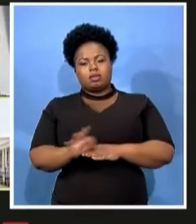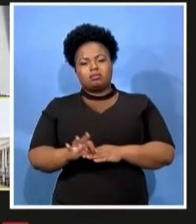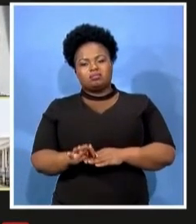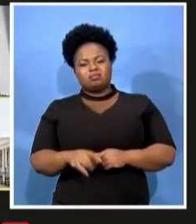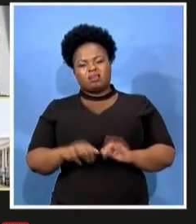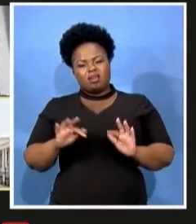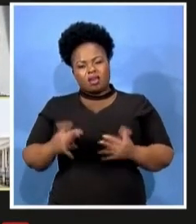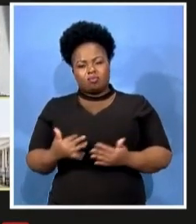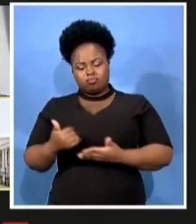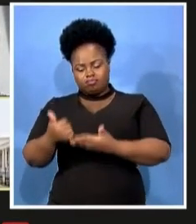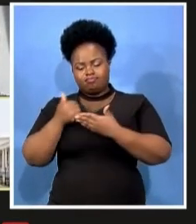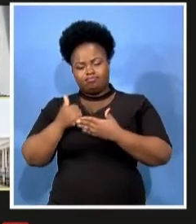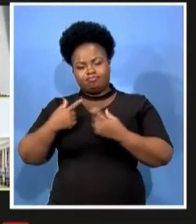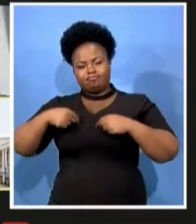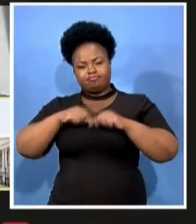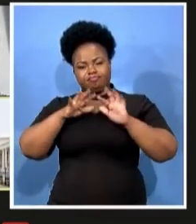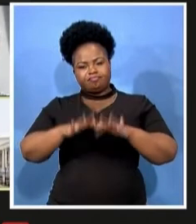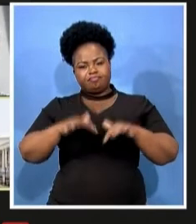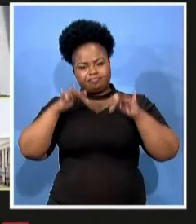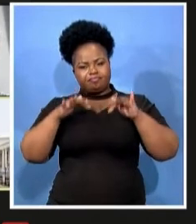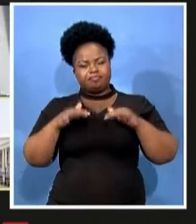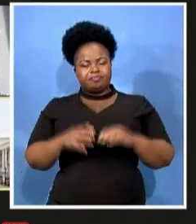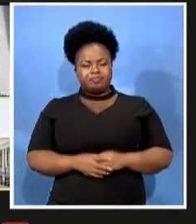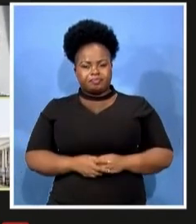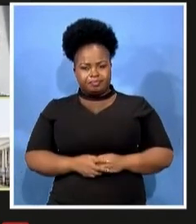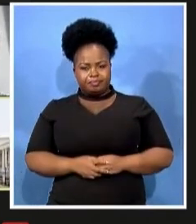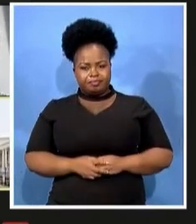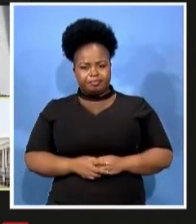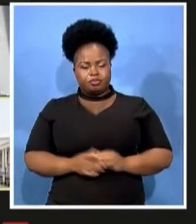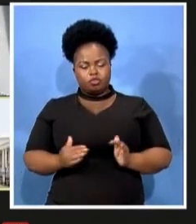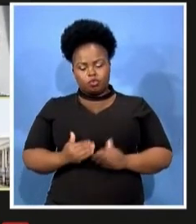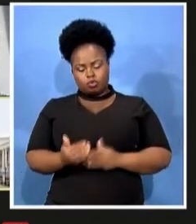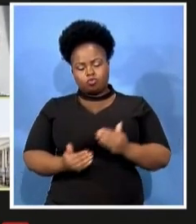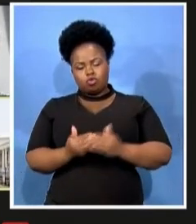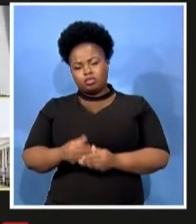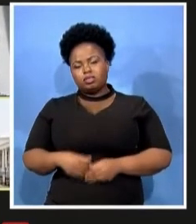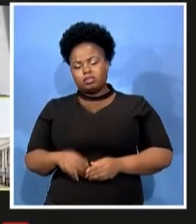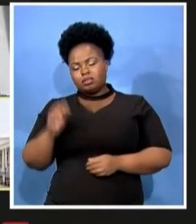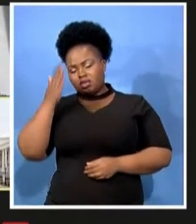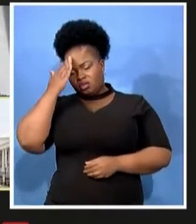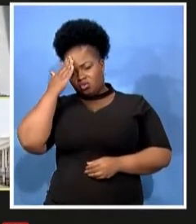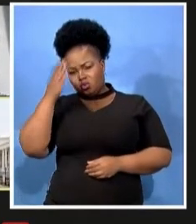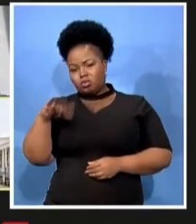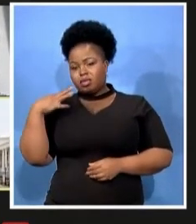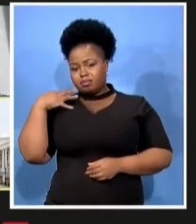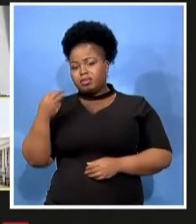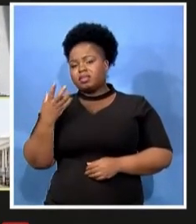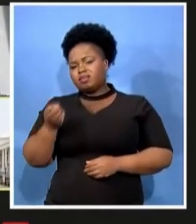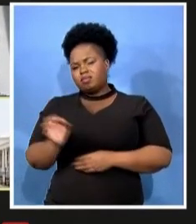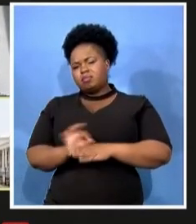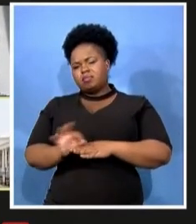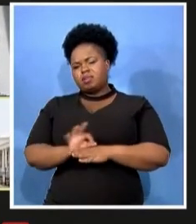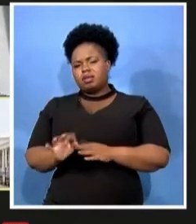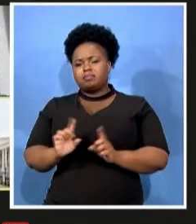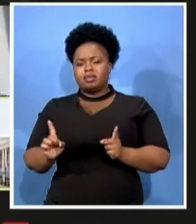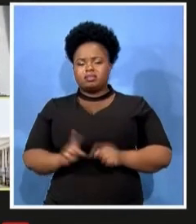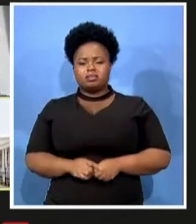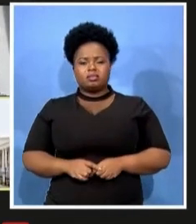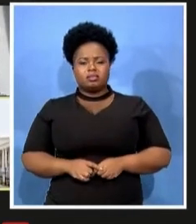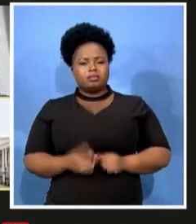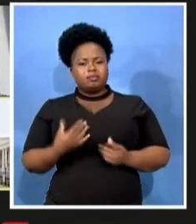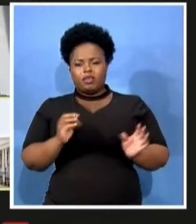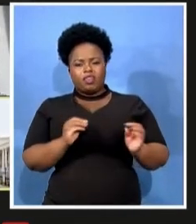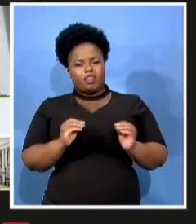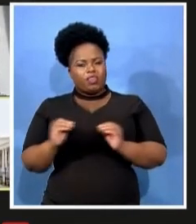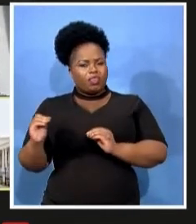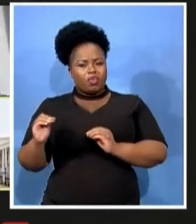this process. So it's not actually from the point of view delaying or refusing to do these issues,